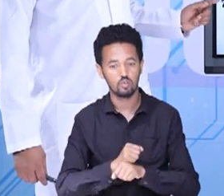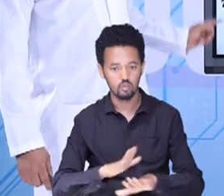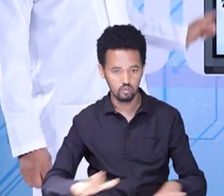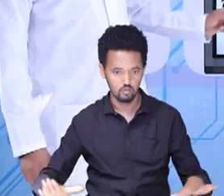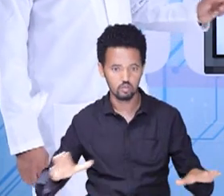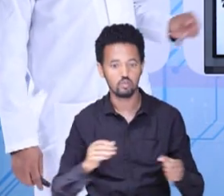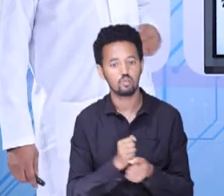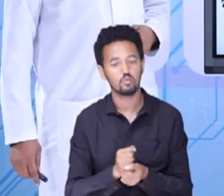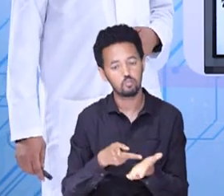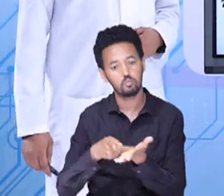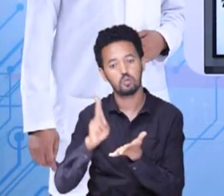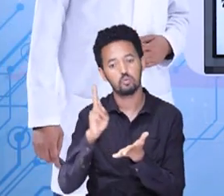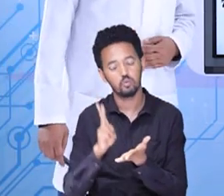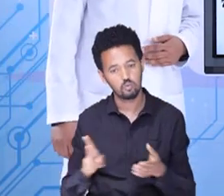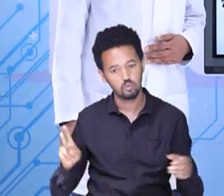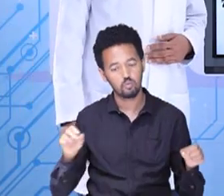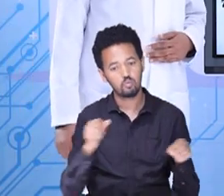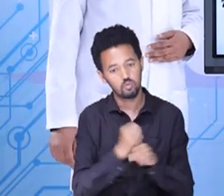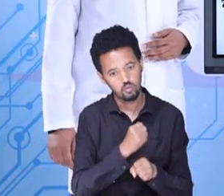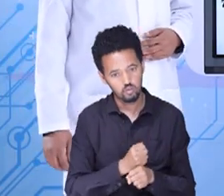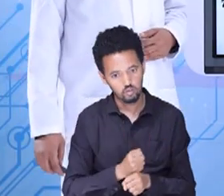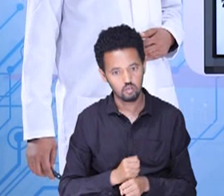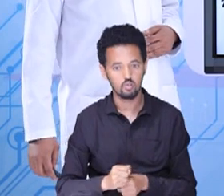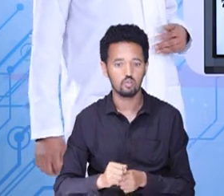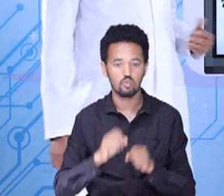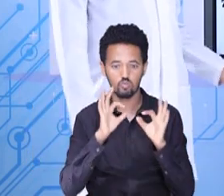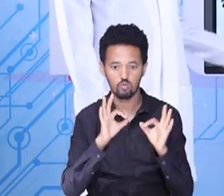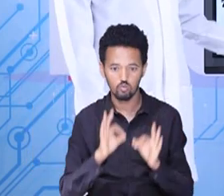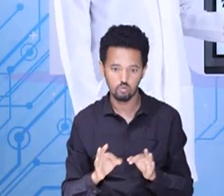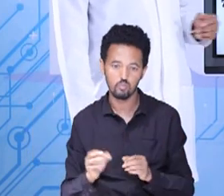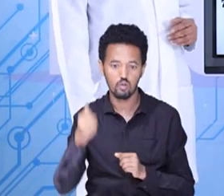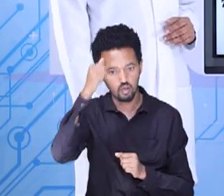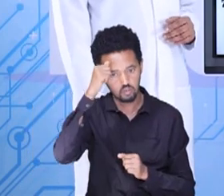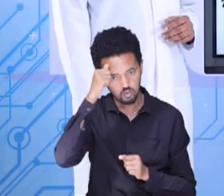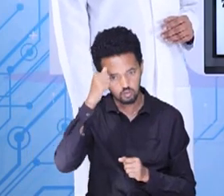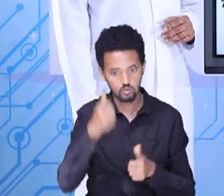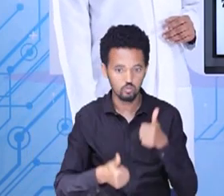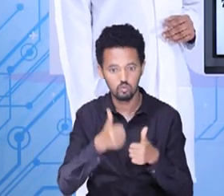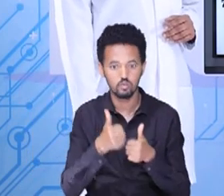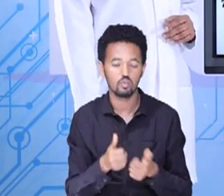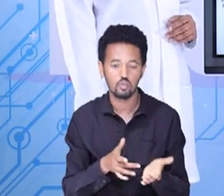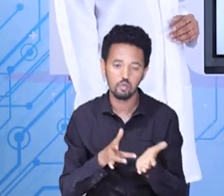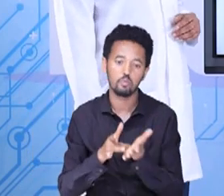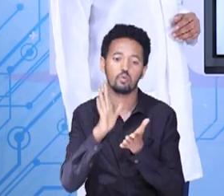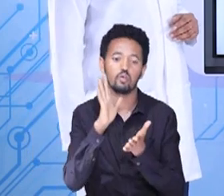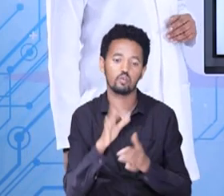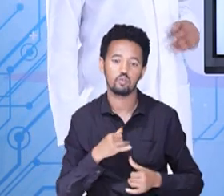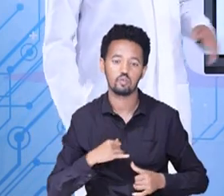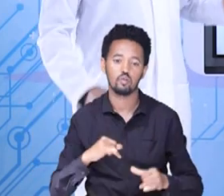and required payment to be made in money instead of the former asrat, which are being paid in